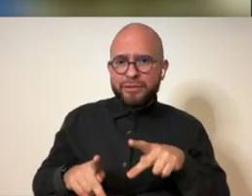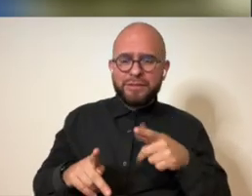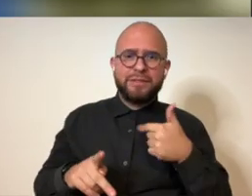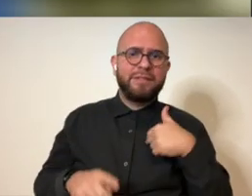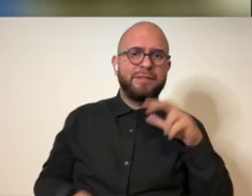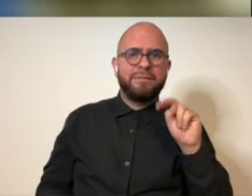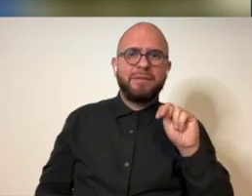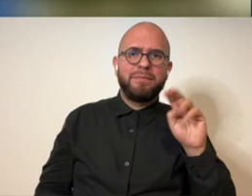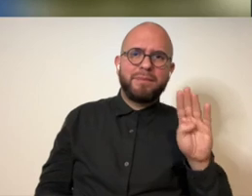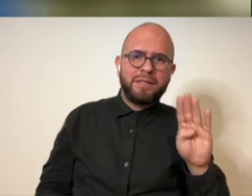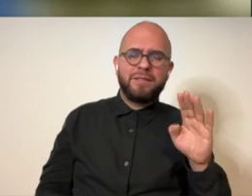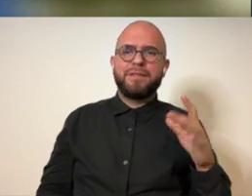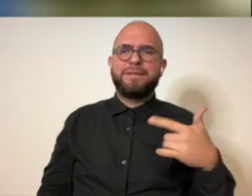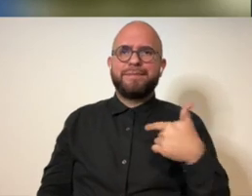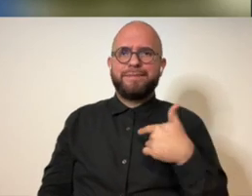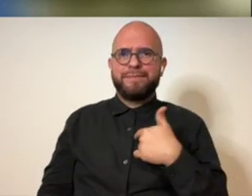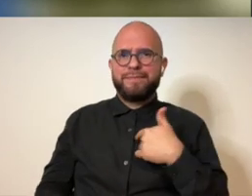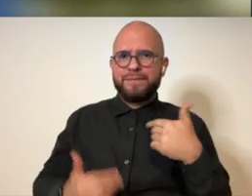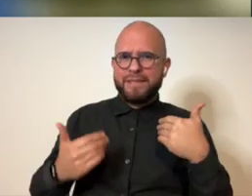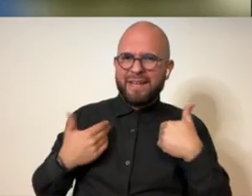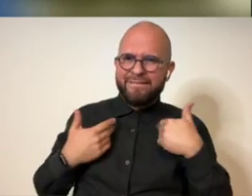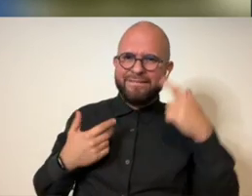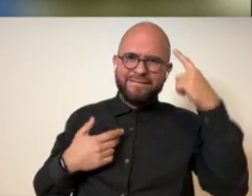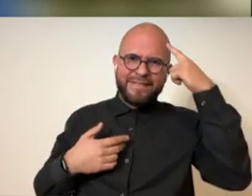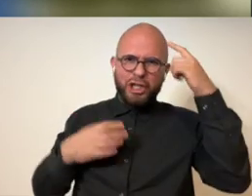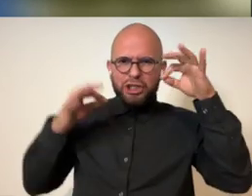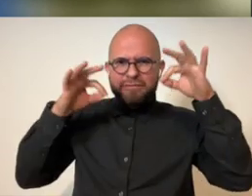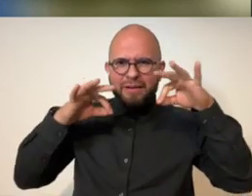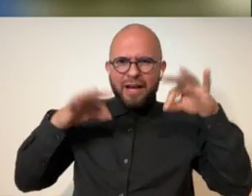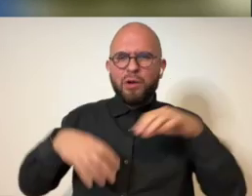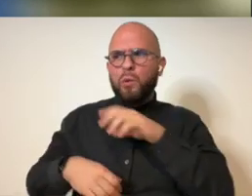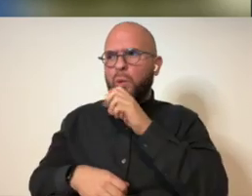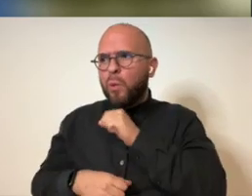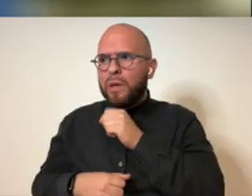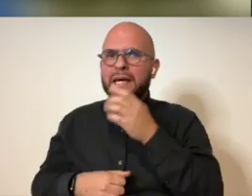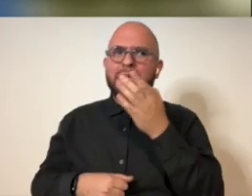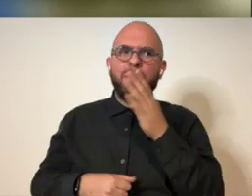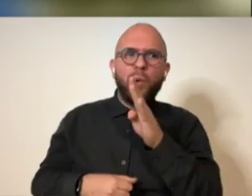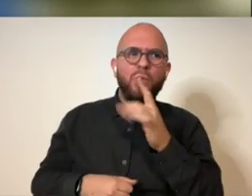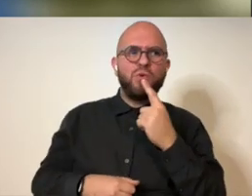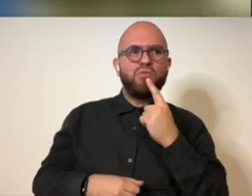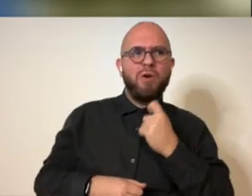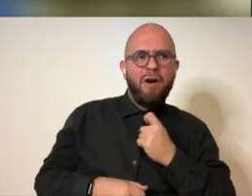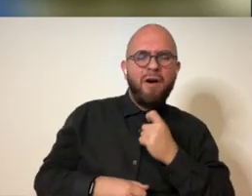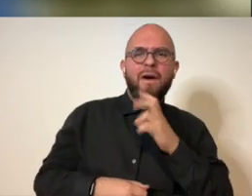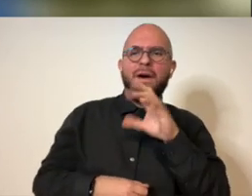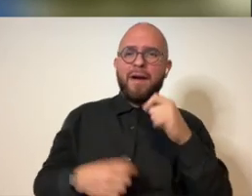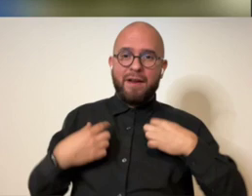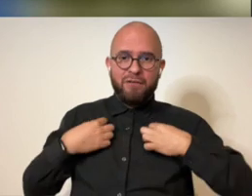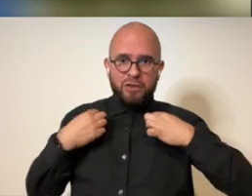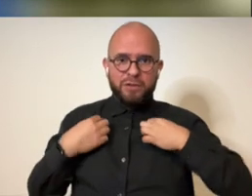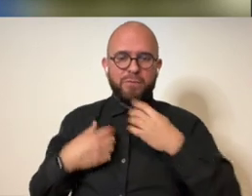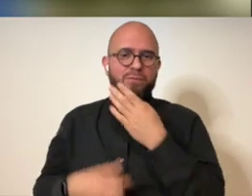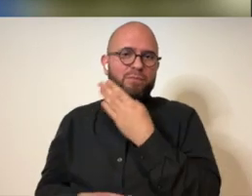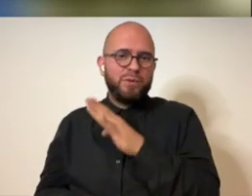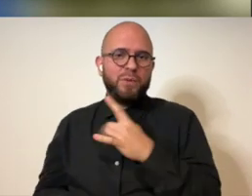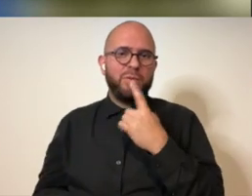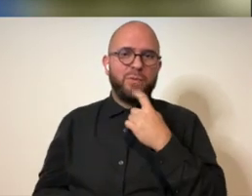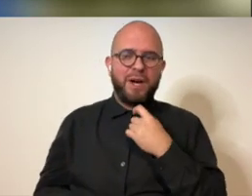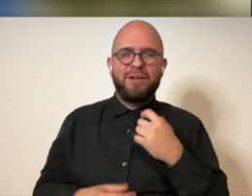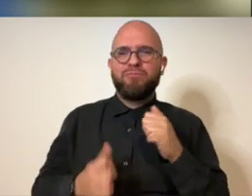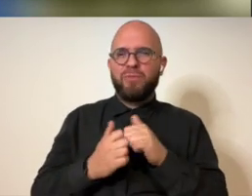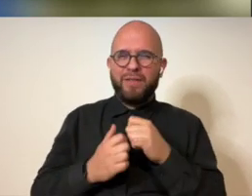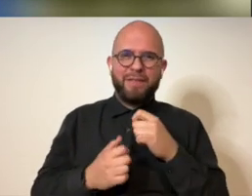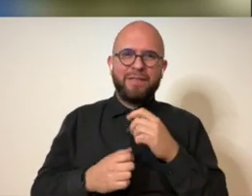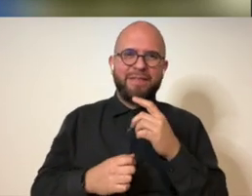Chudy. I am also a middle-aged Caucasian person. I am non-binary. I have dyed hair